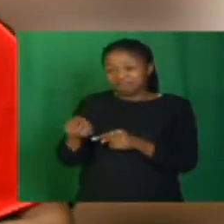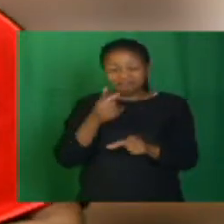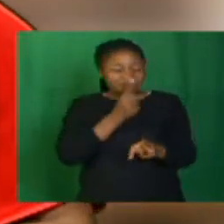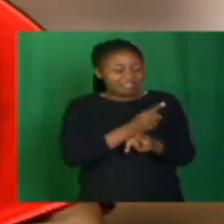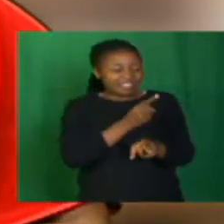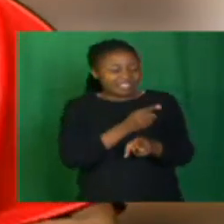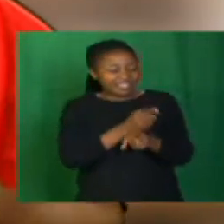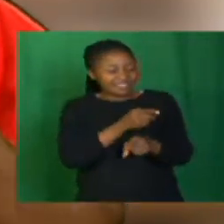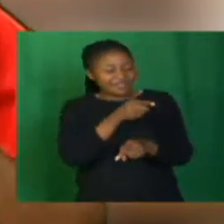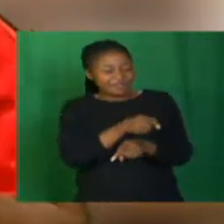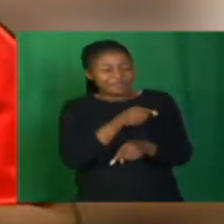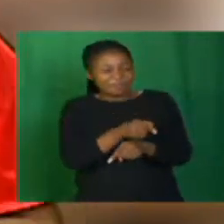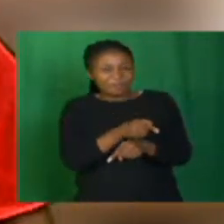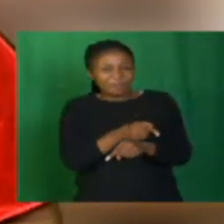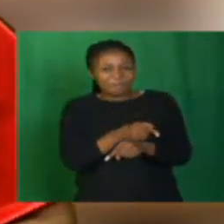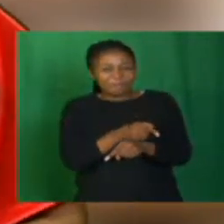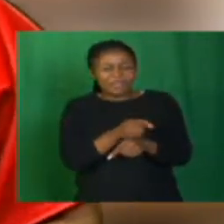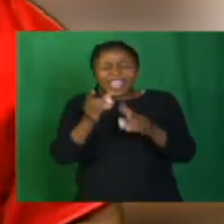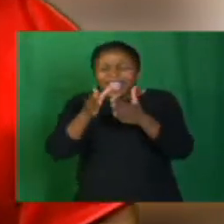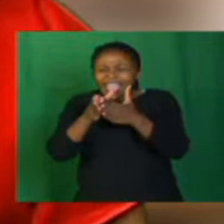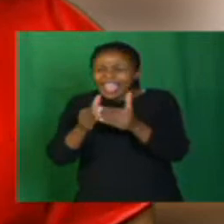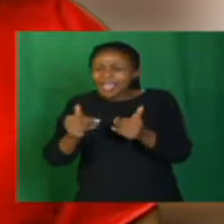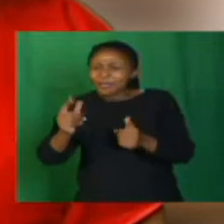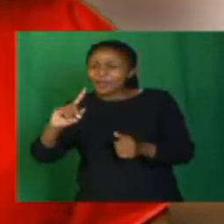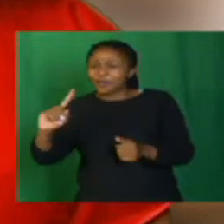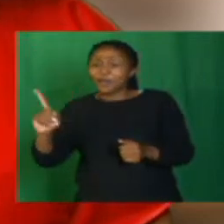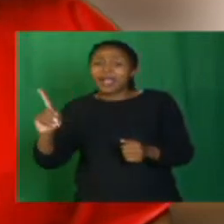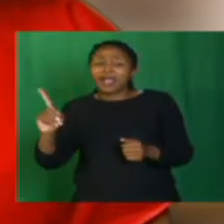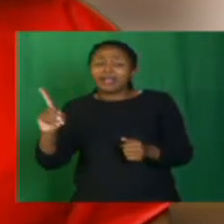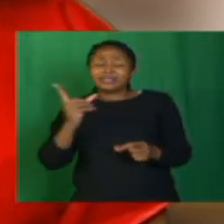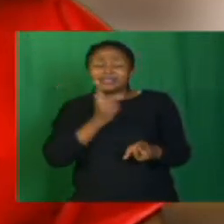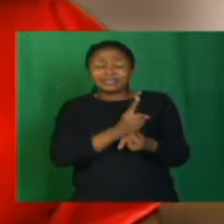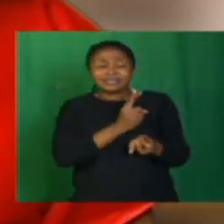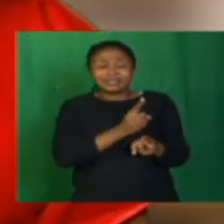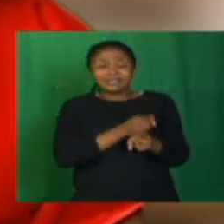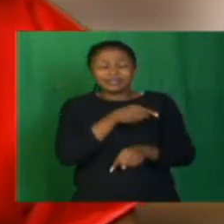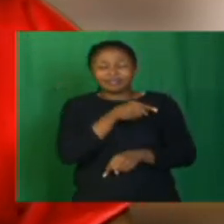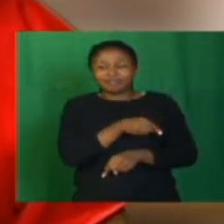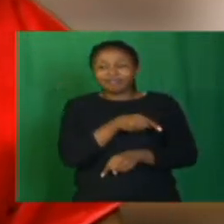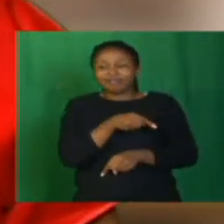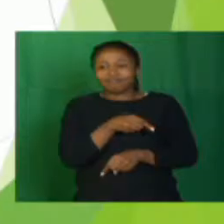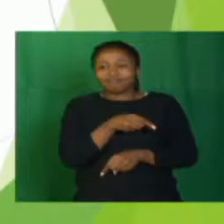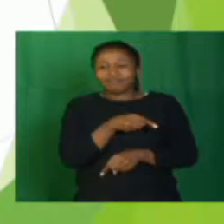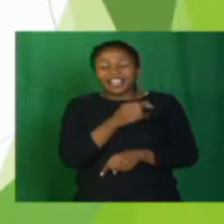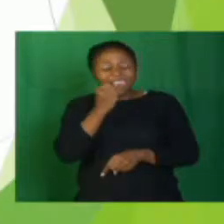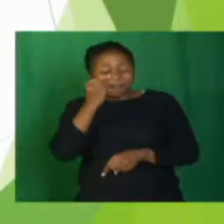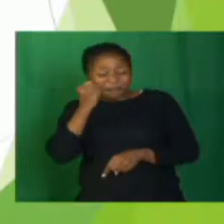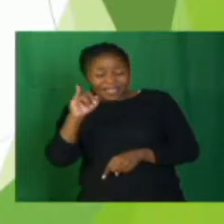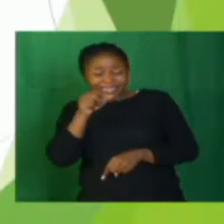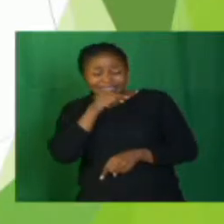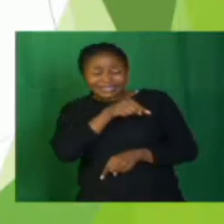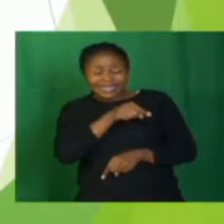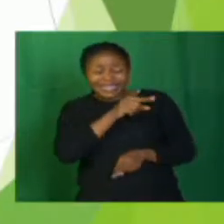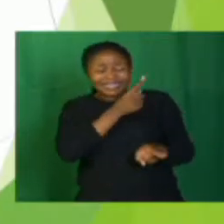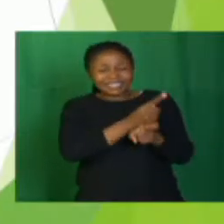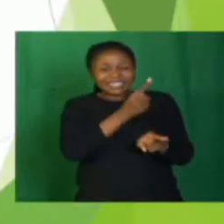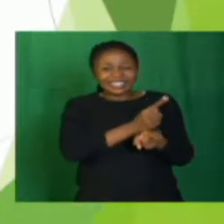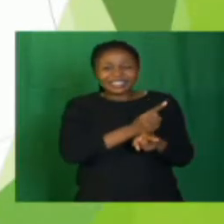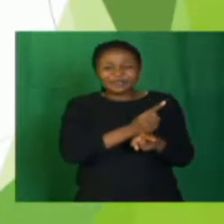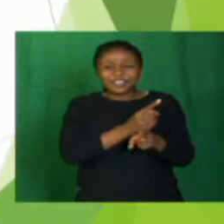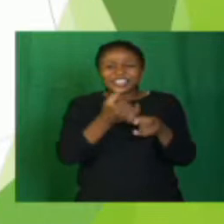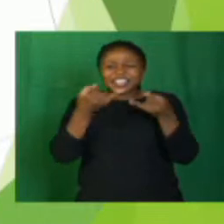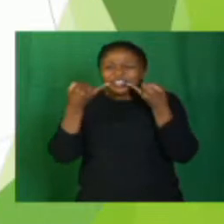a discursive piece? First of all, a discursive piece is informative. Discursive piece